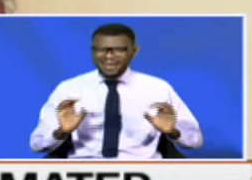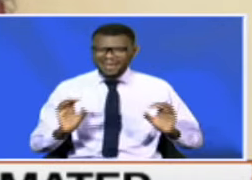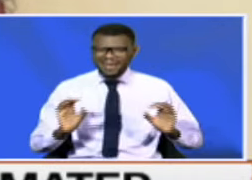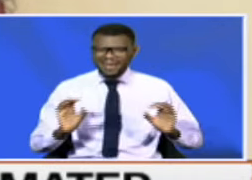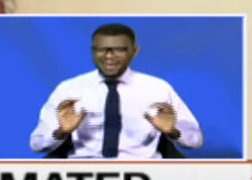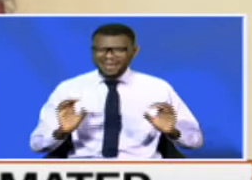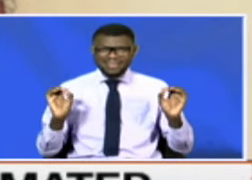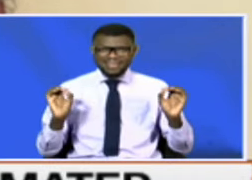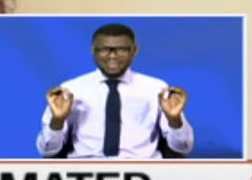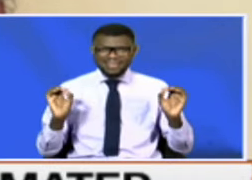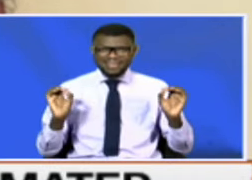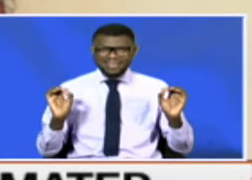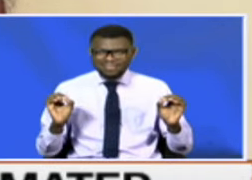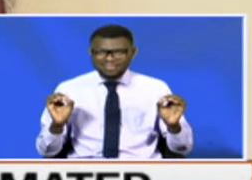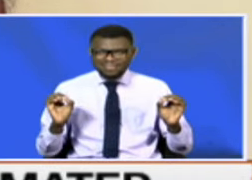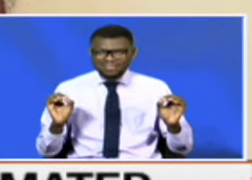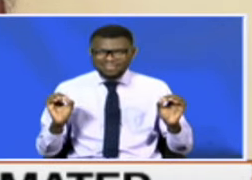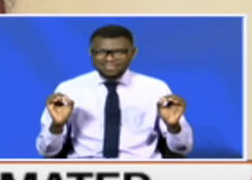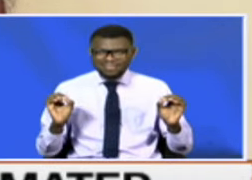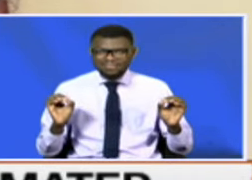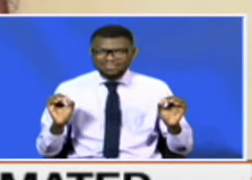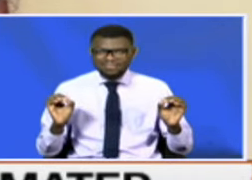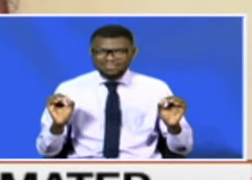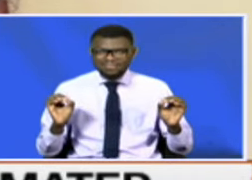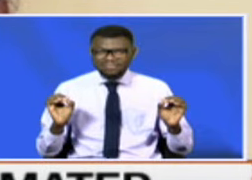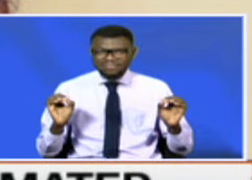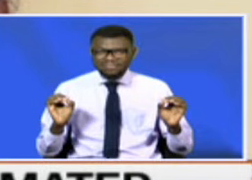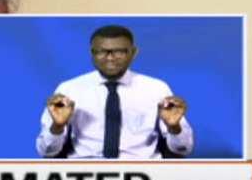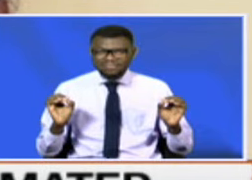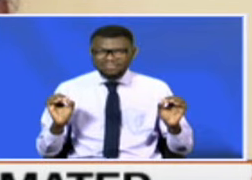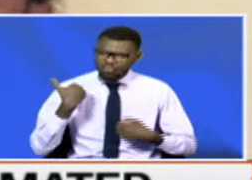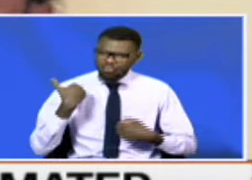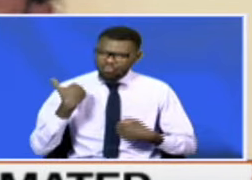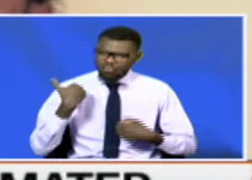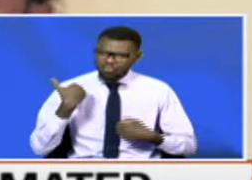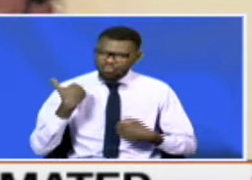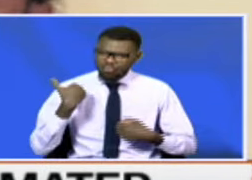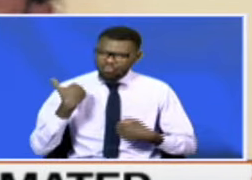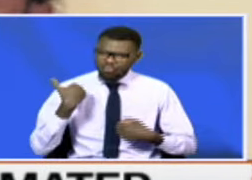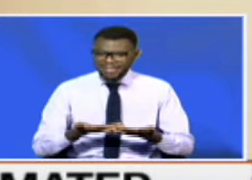to give bribes in order to make a difference in your country.